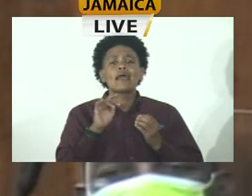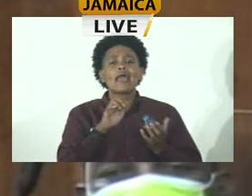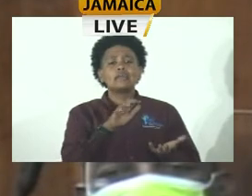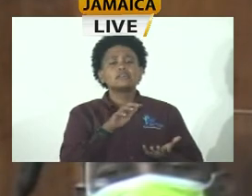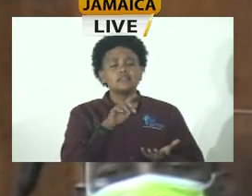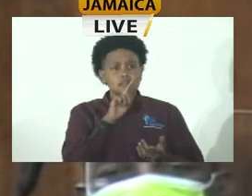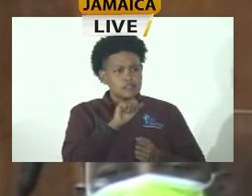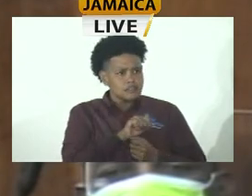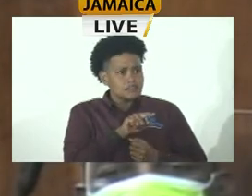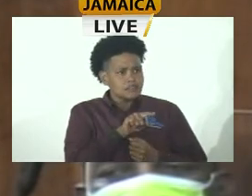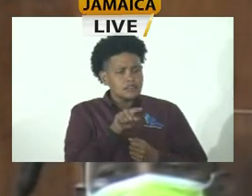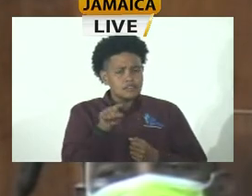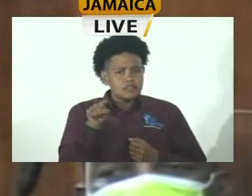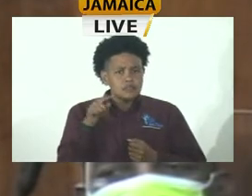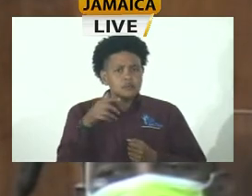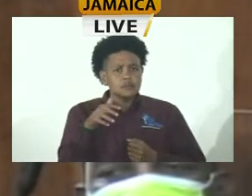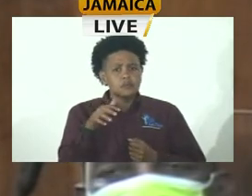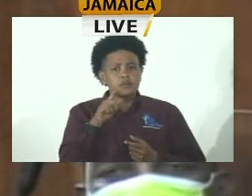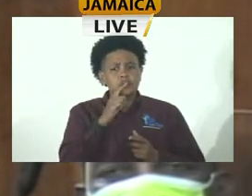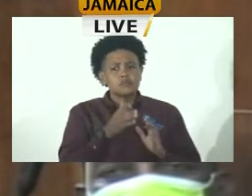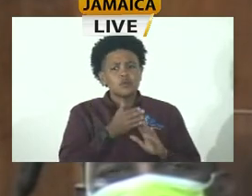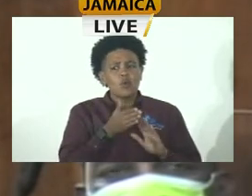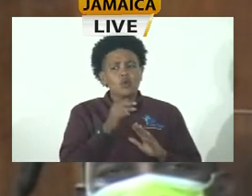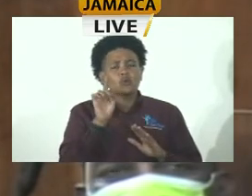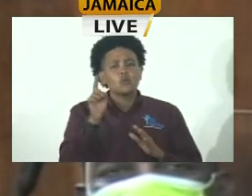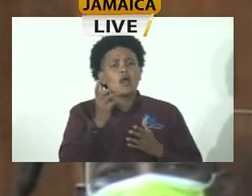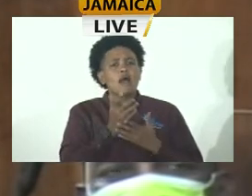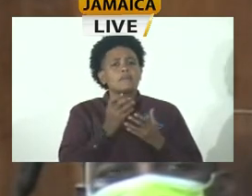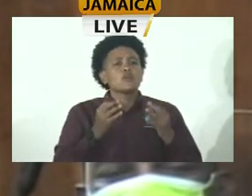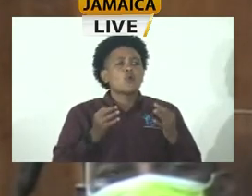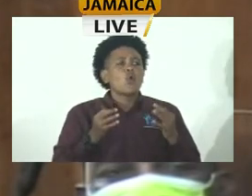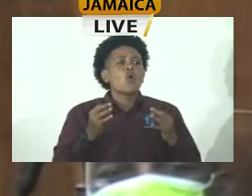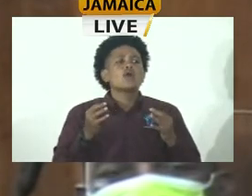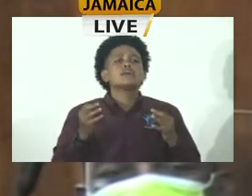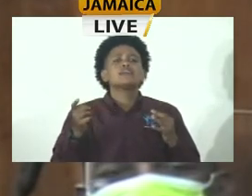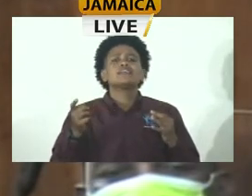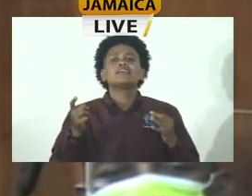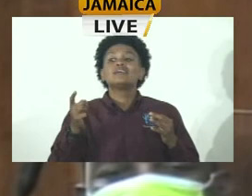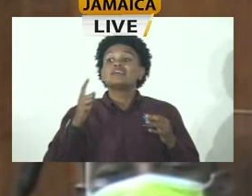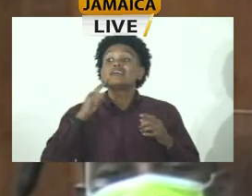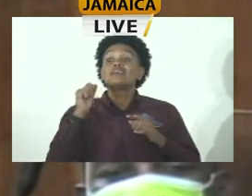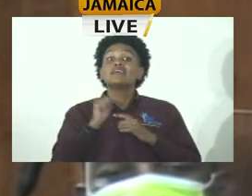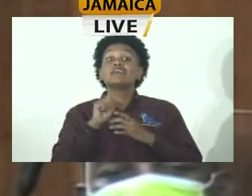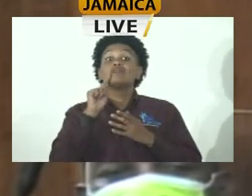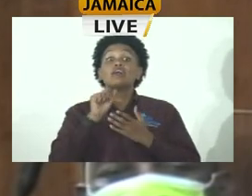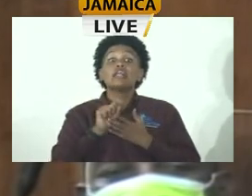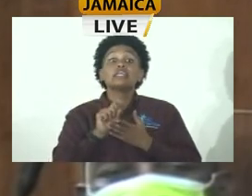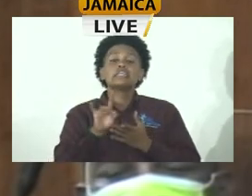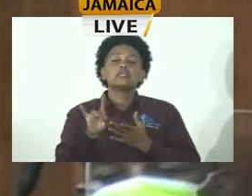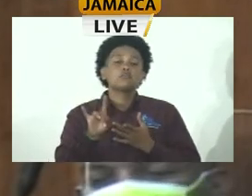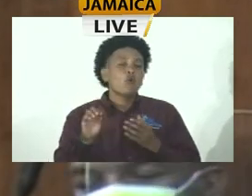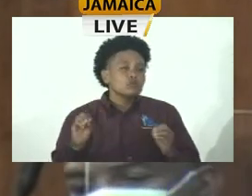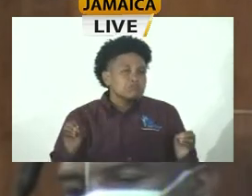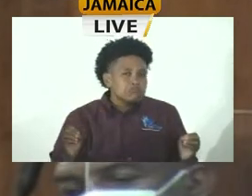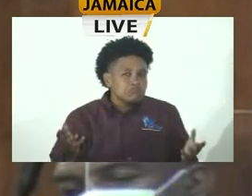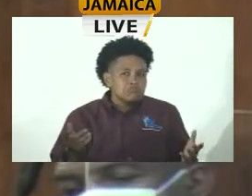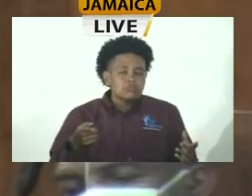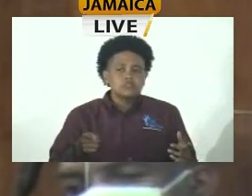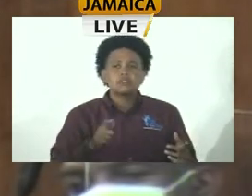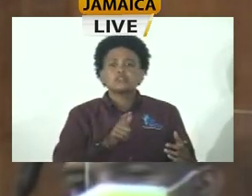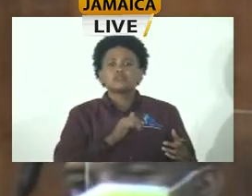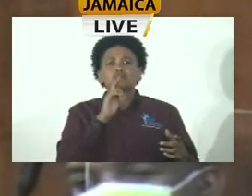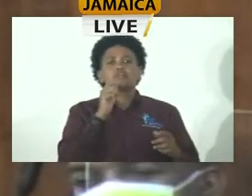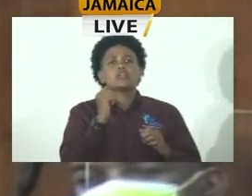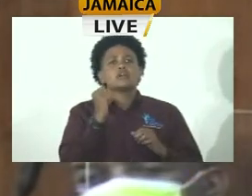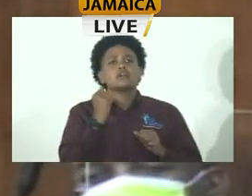actually going to the appeal court than are actually being disposed of and this is a great cause